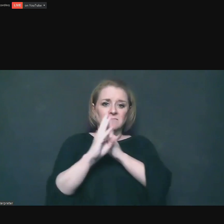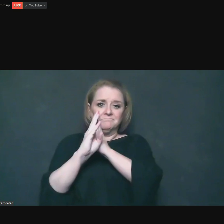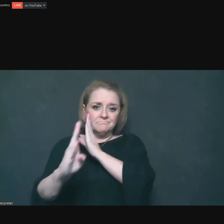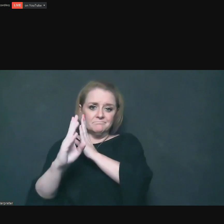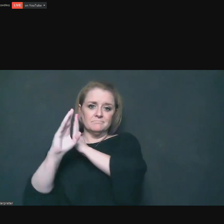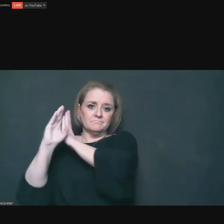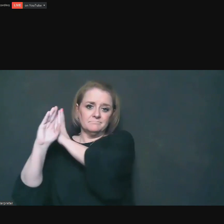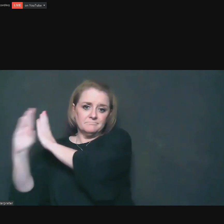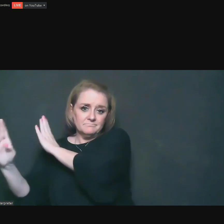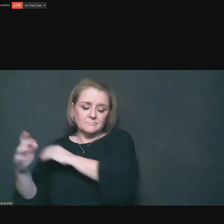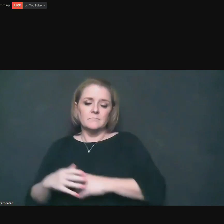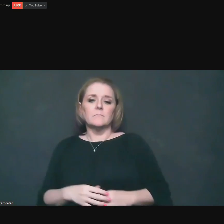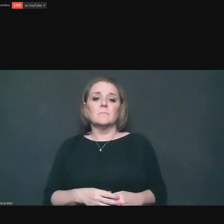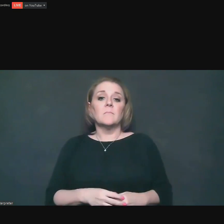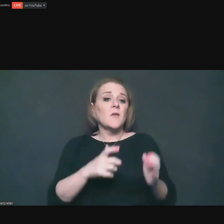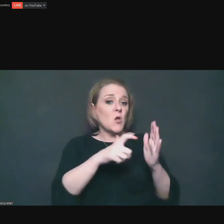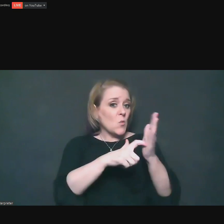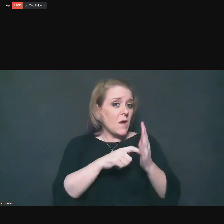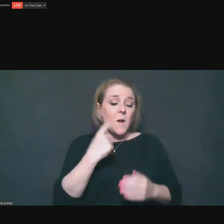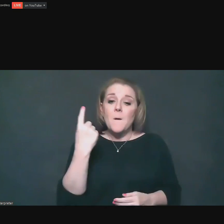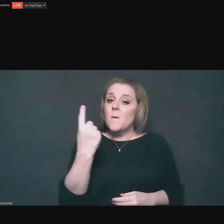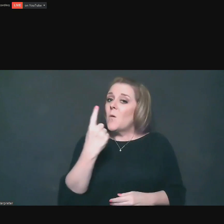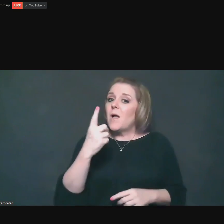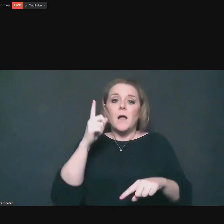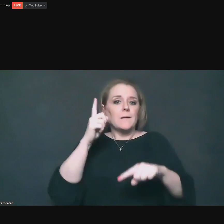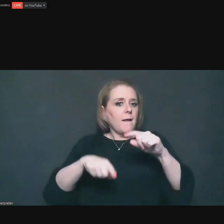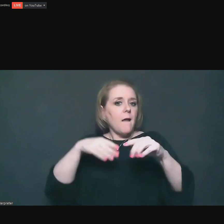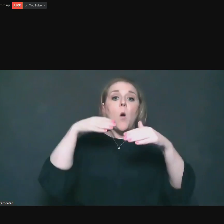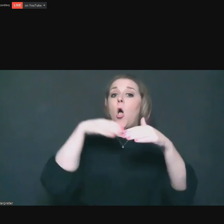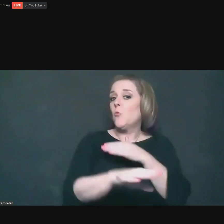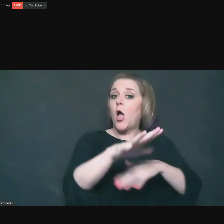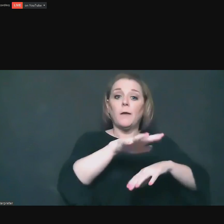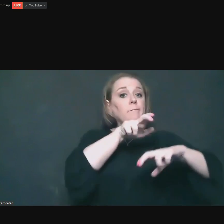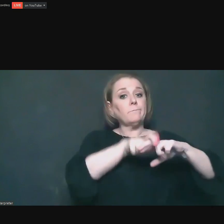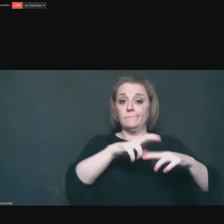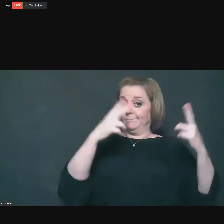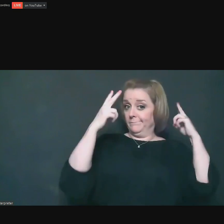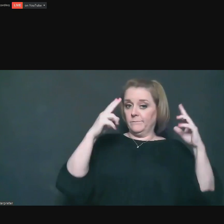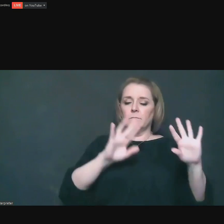to take clients by appointment only, and just for clients to stay in their car